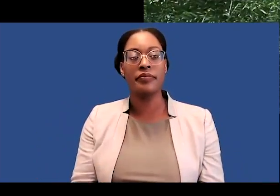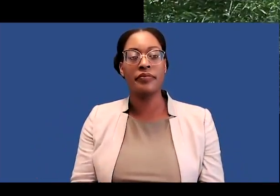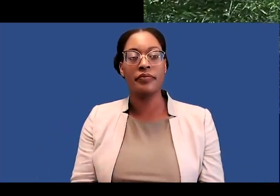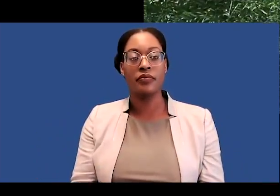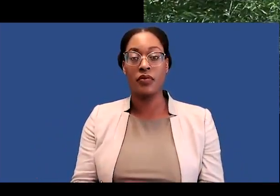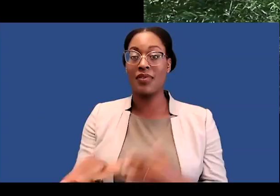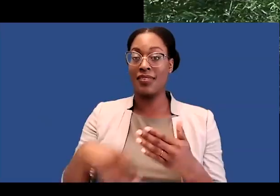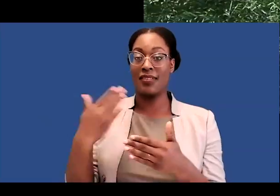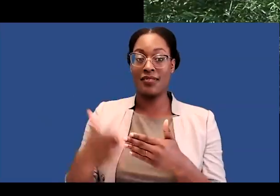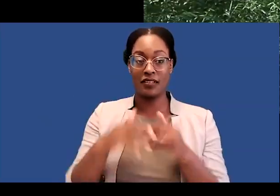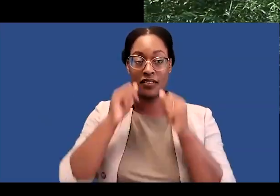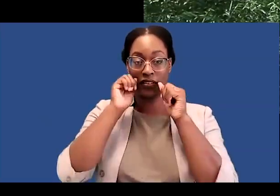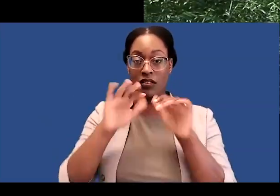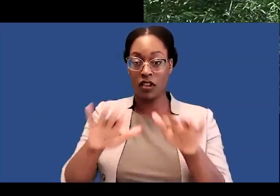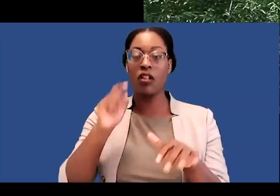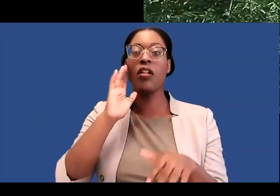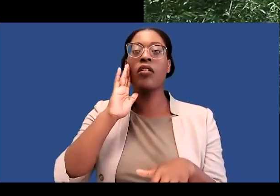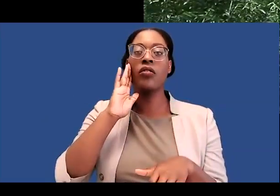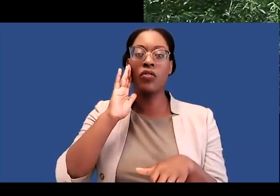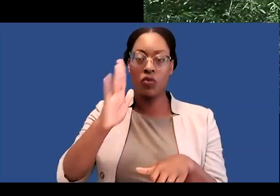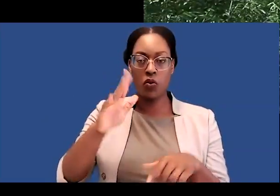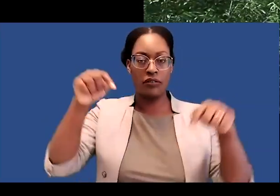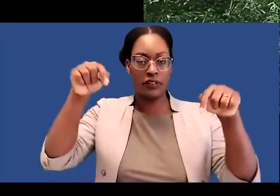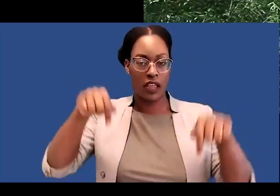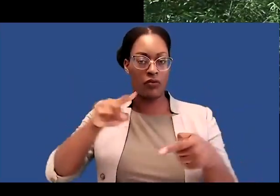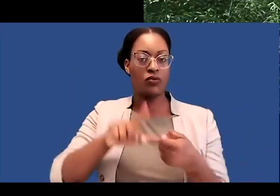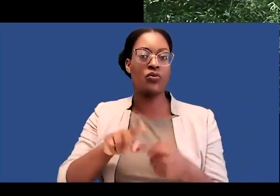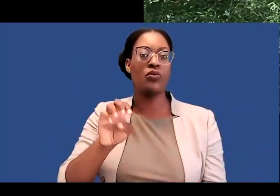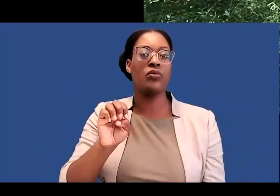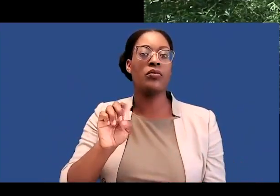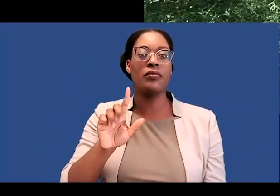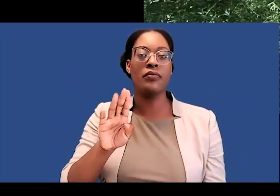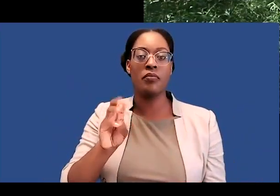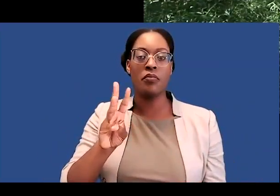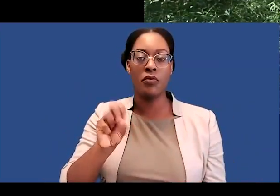On your next exhale, we're going to lower down onto the elbows.